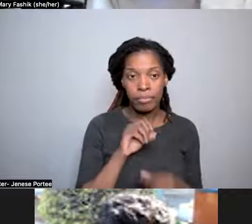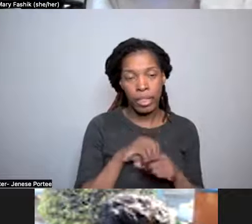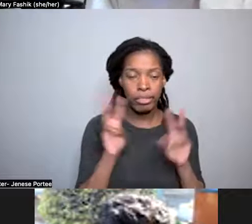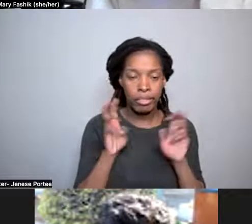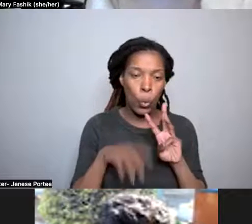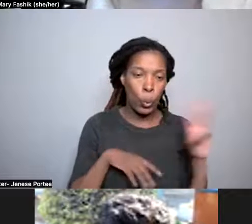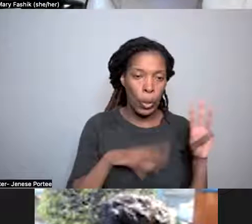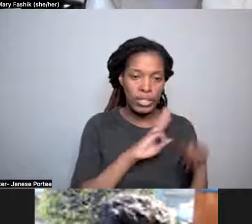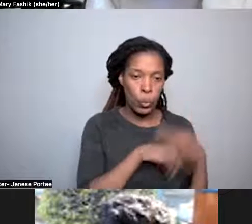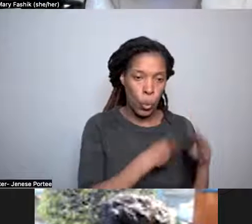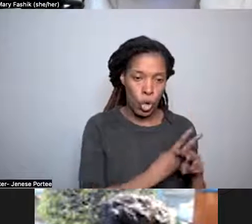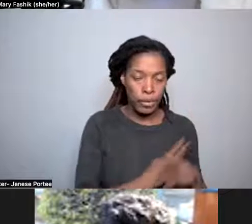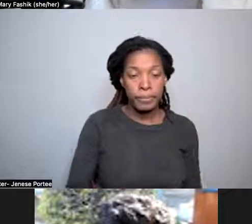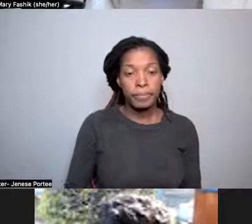world.